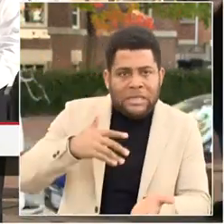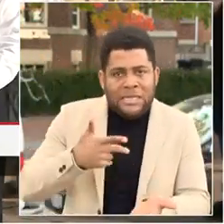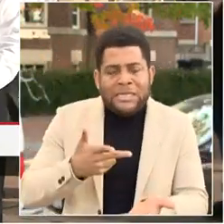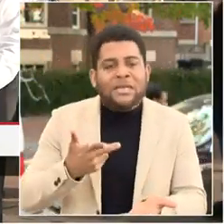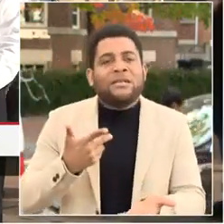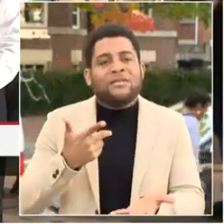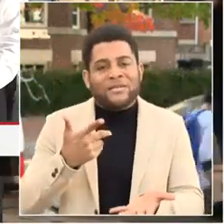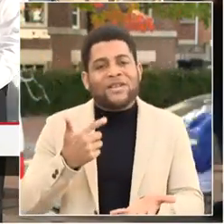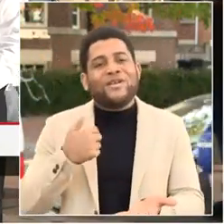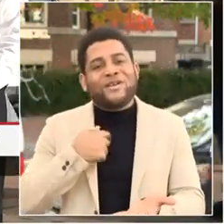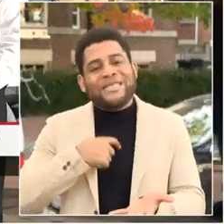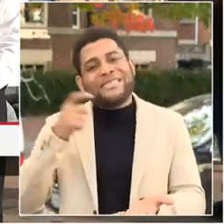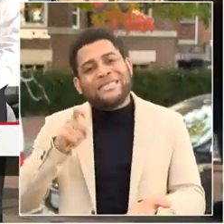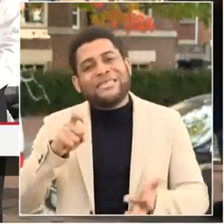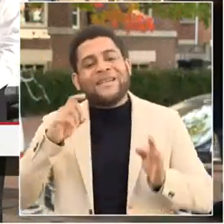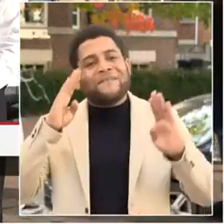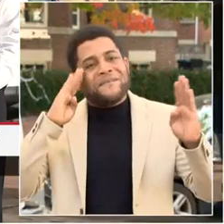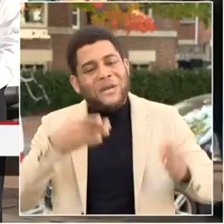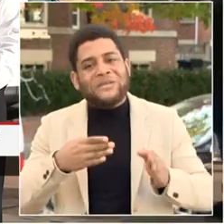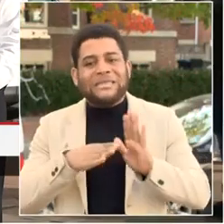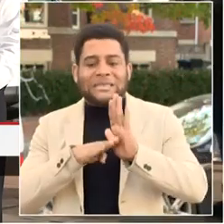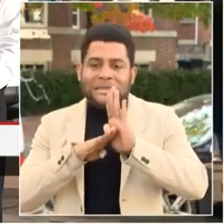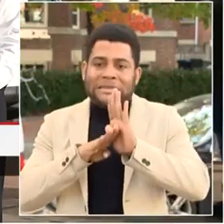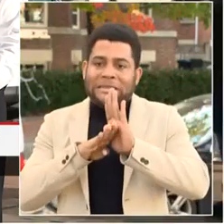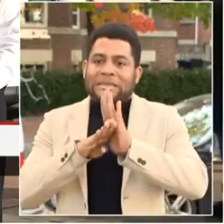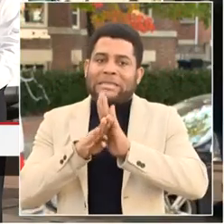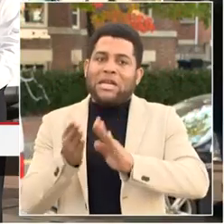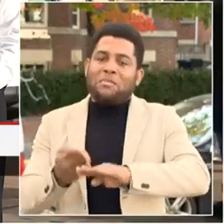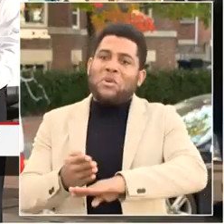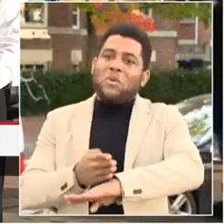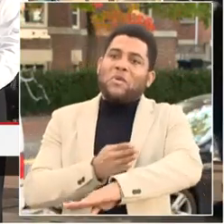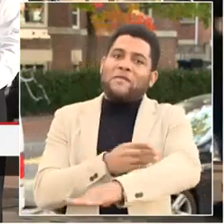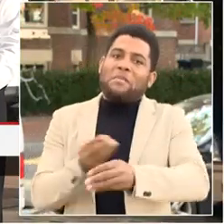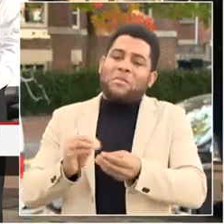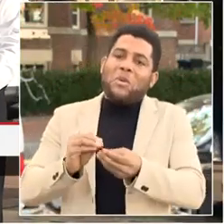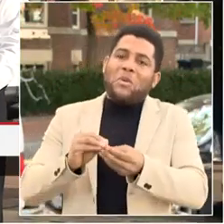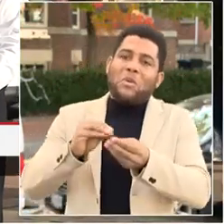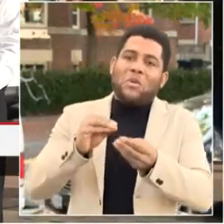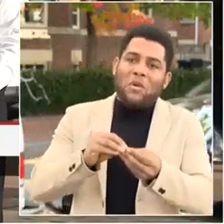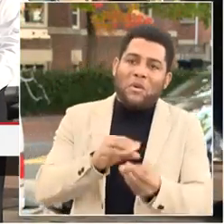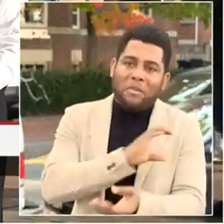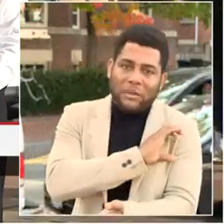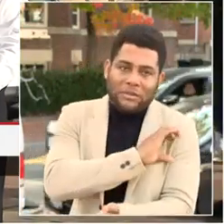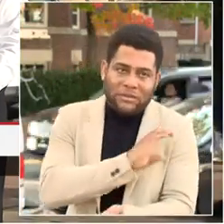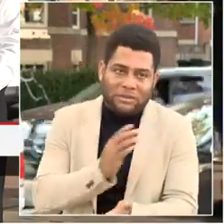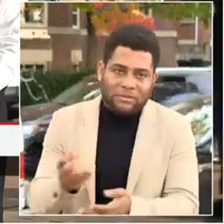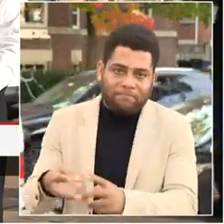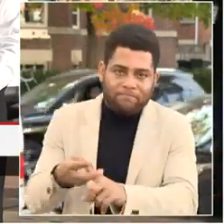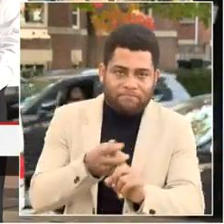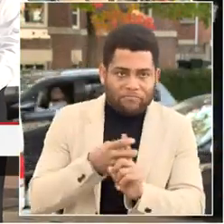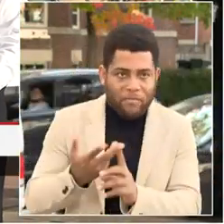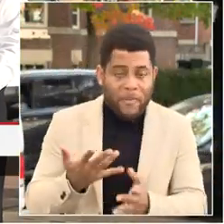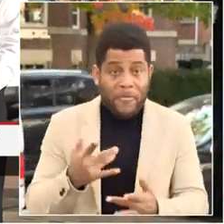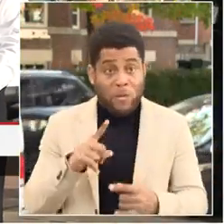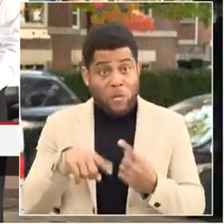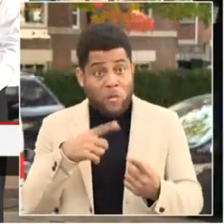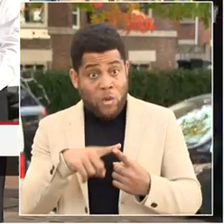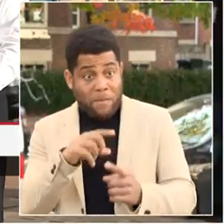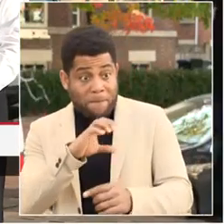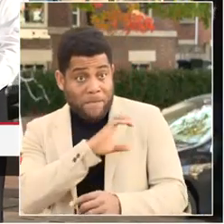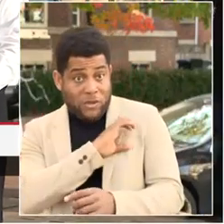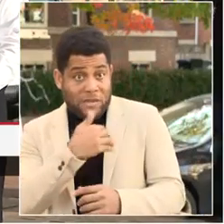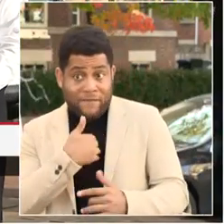on building that up. And when we have the numbers of officers that we need, I believe that number is 4,000, and